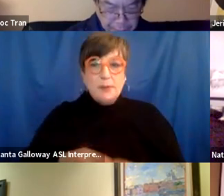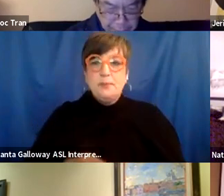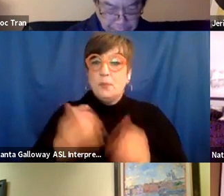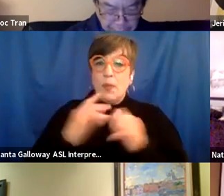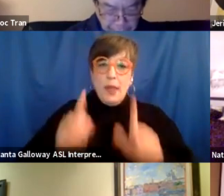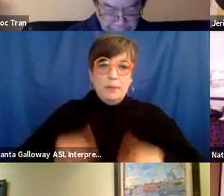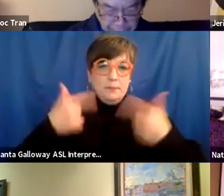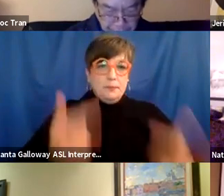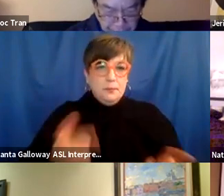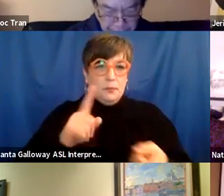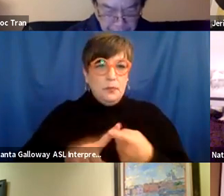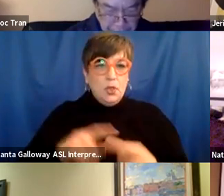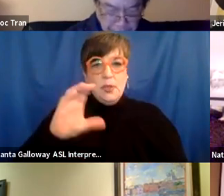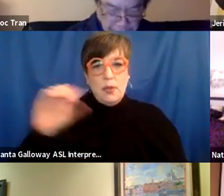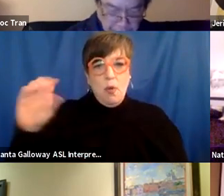it over to Chief Cooter.